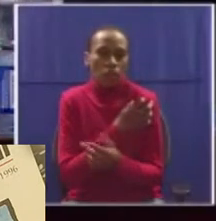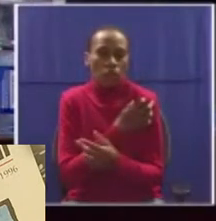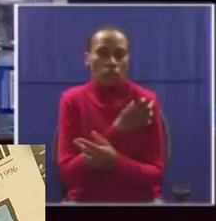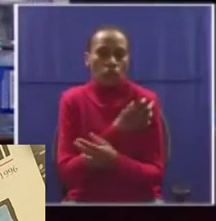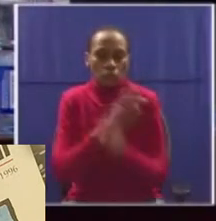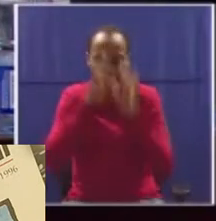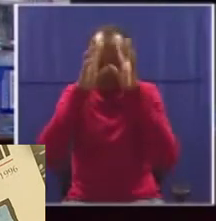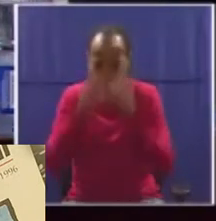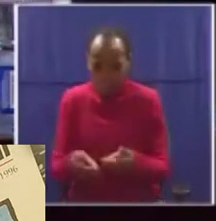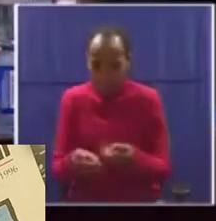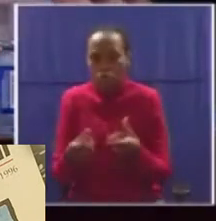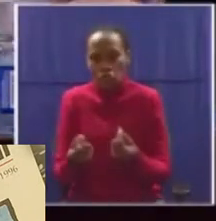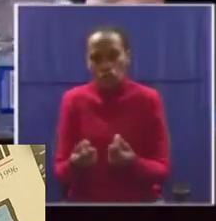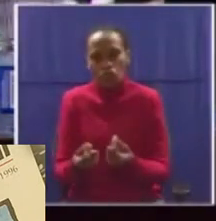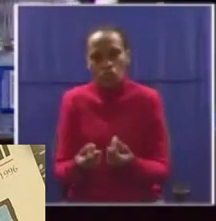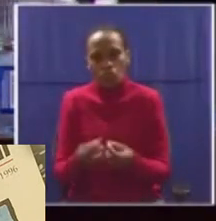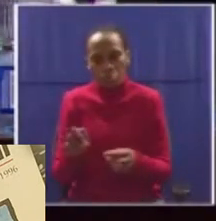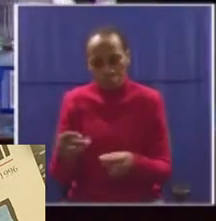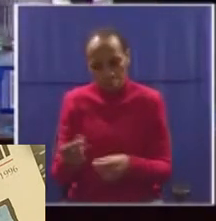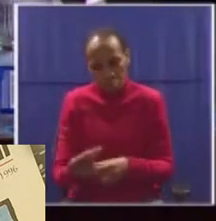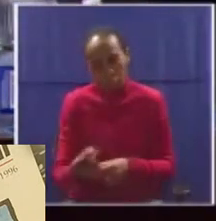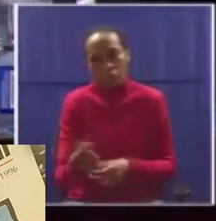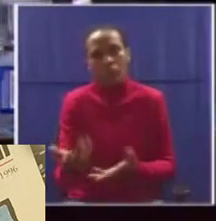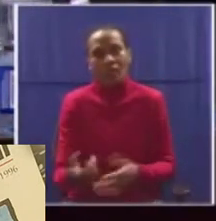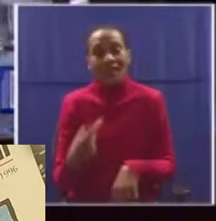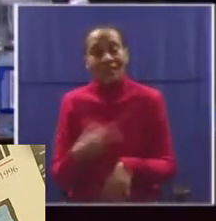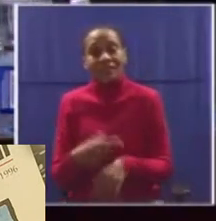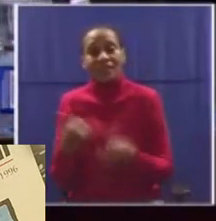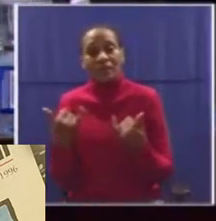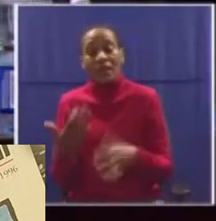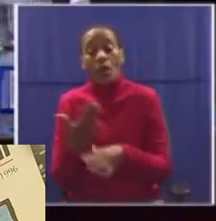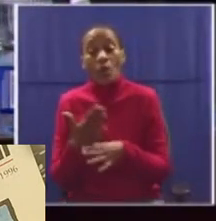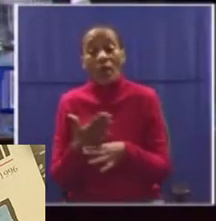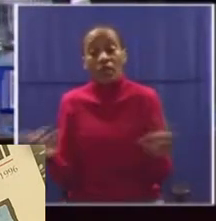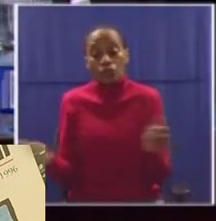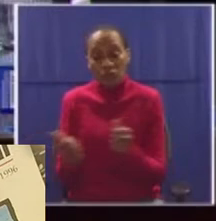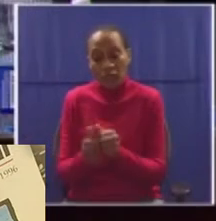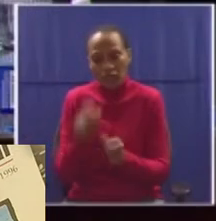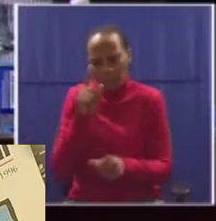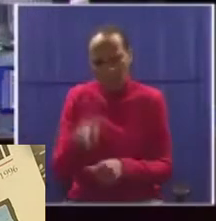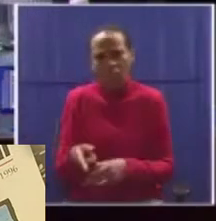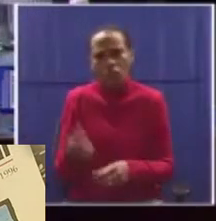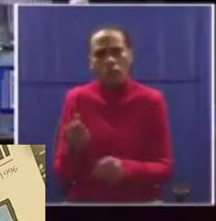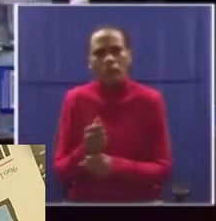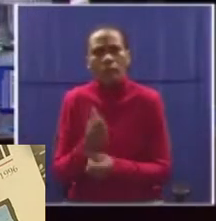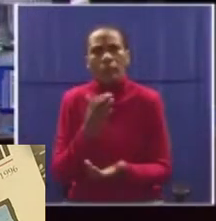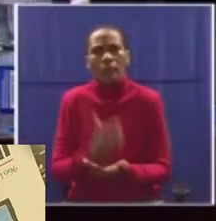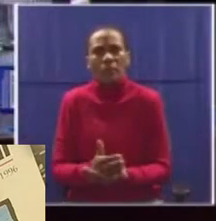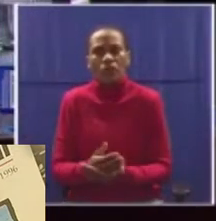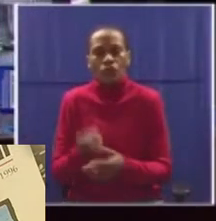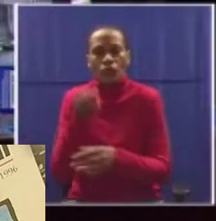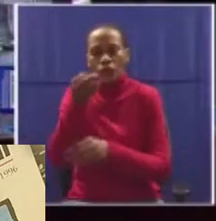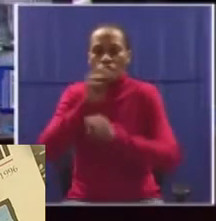act decisively and swiftly it's time to work together to ensure find the future for